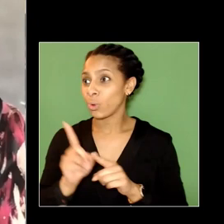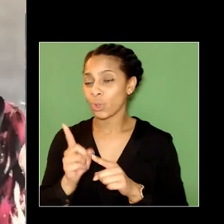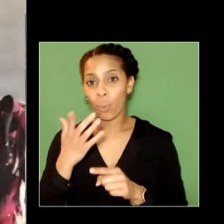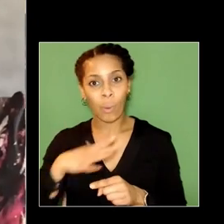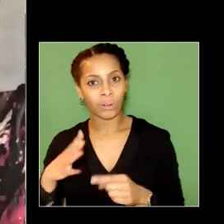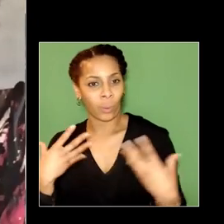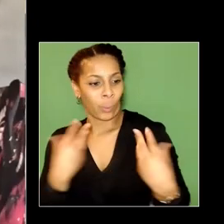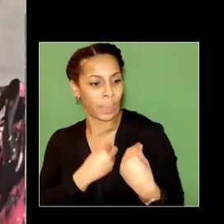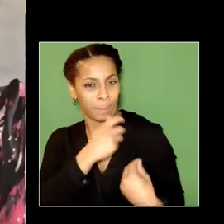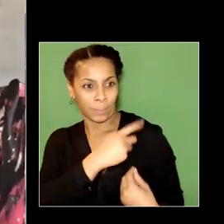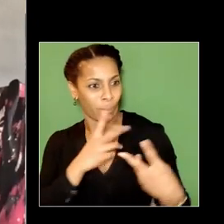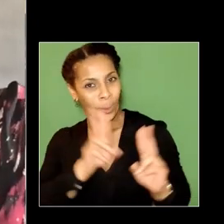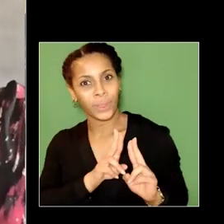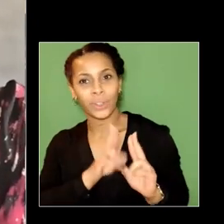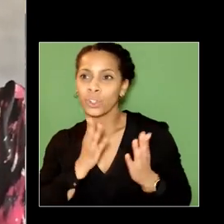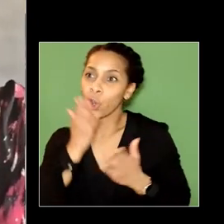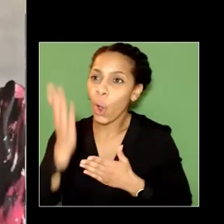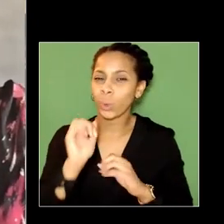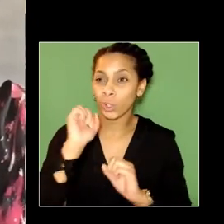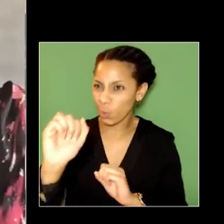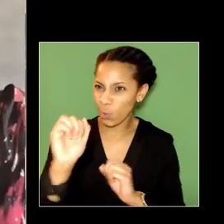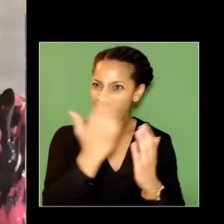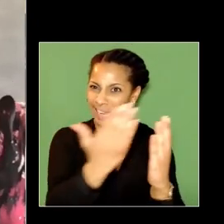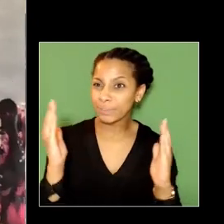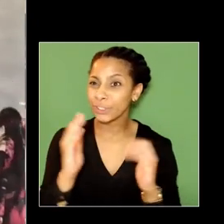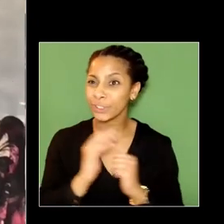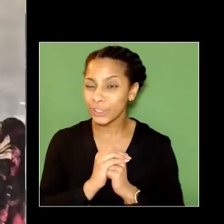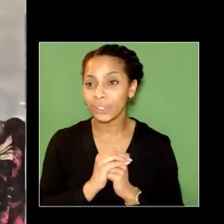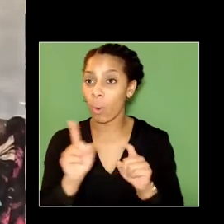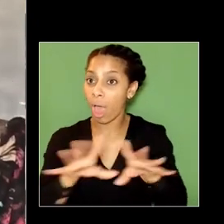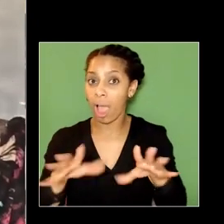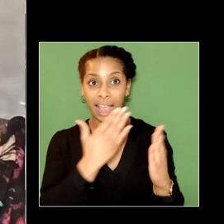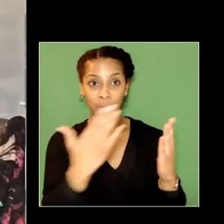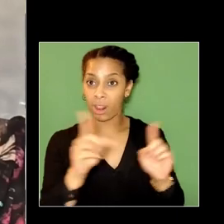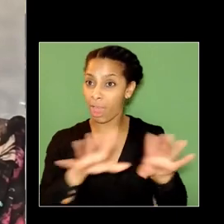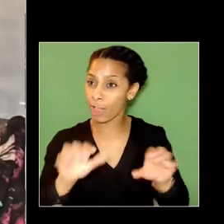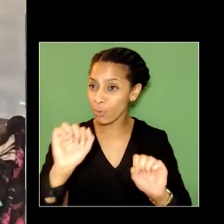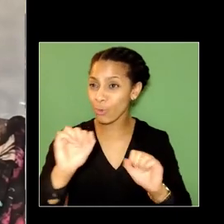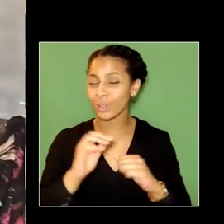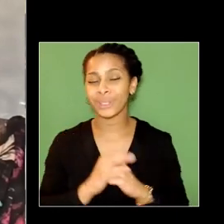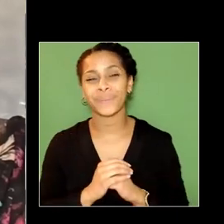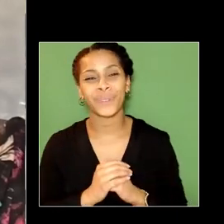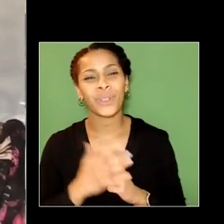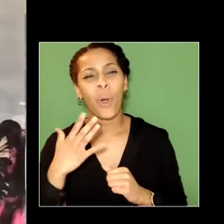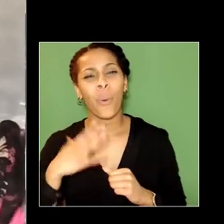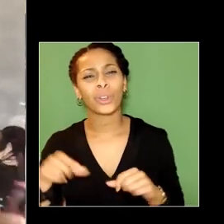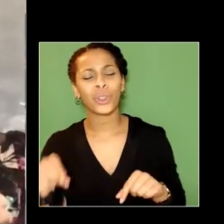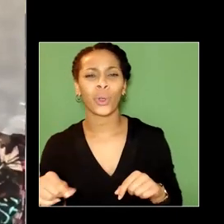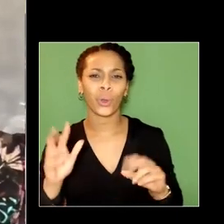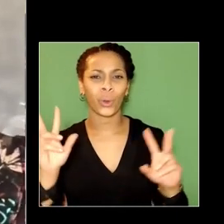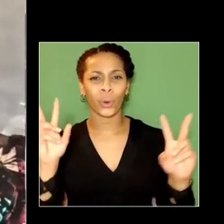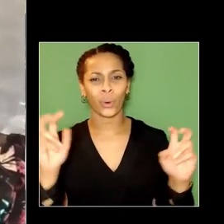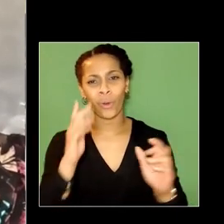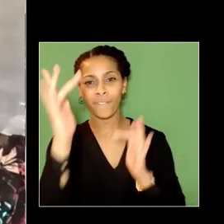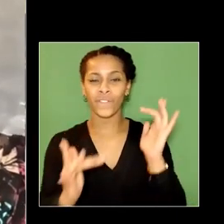exhibitions like yours, Lynette, in a museum. So shall we end on a moment of virtual applause from the